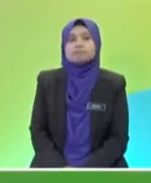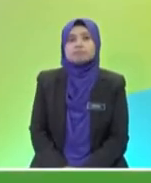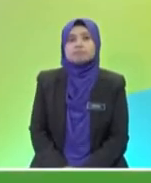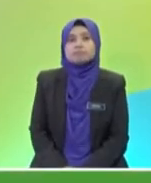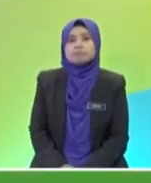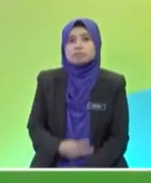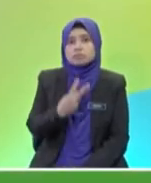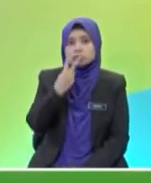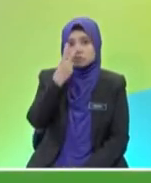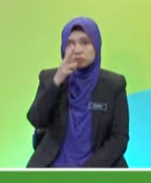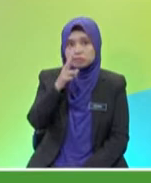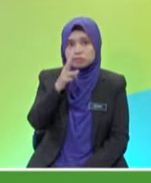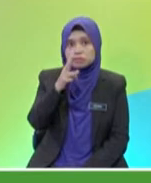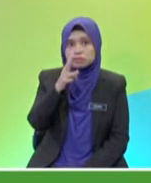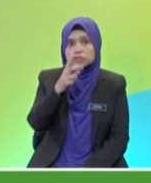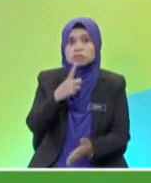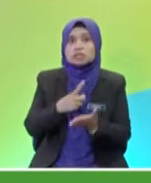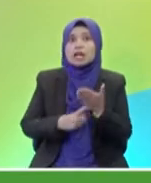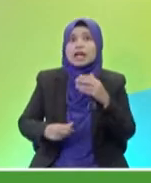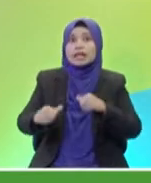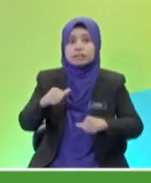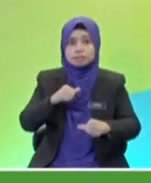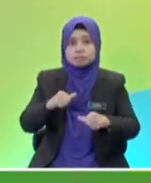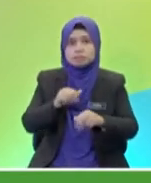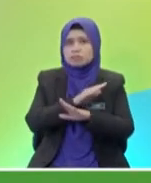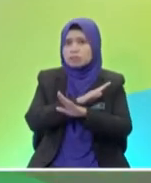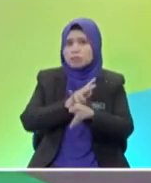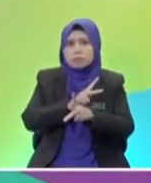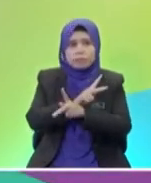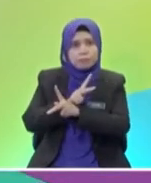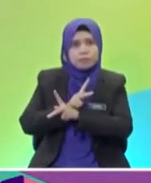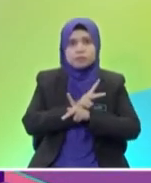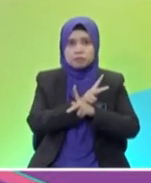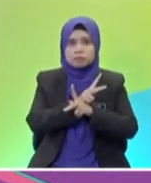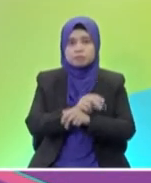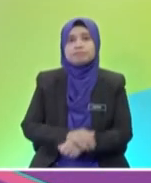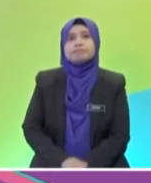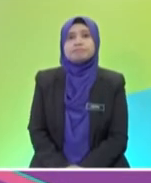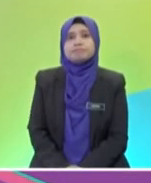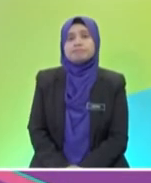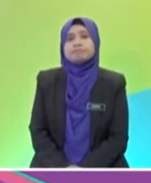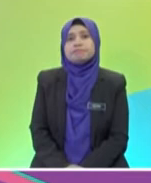What effect will it have if this activity is not controlled and stopped?